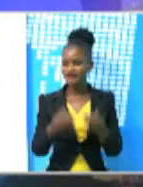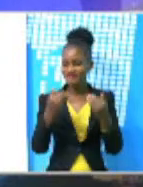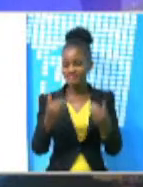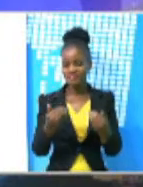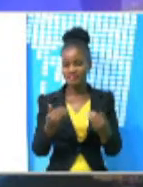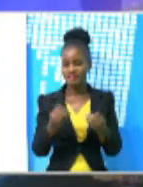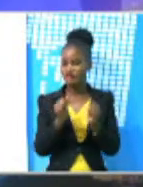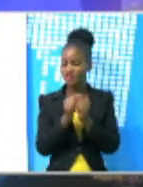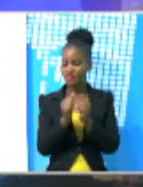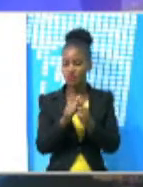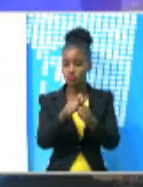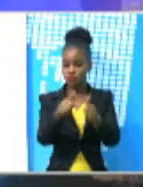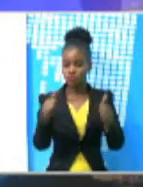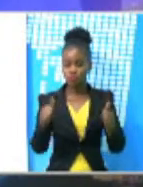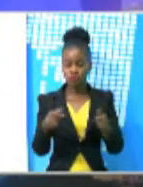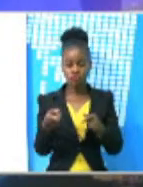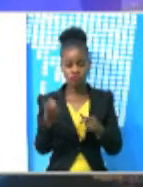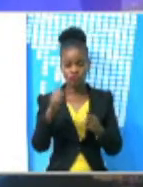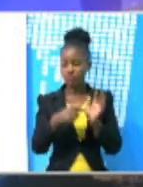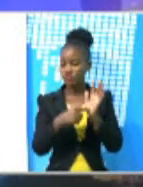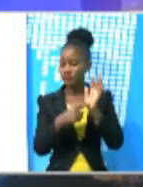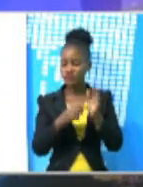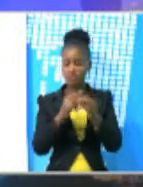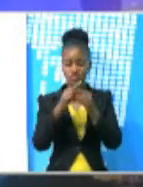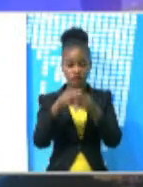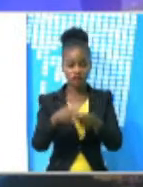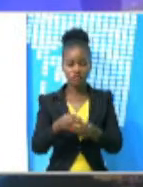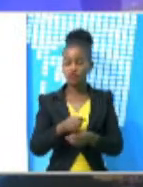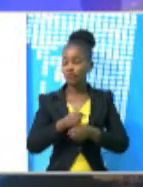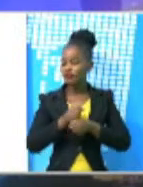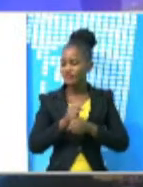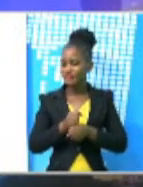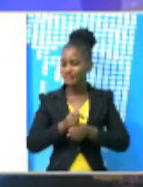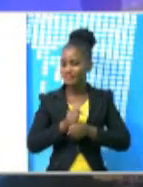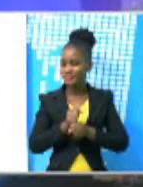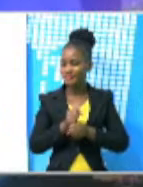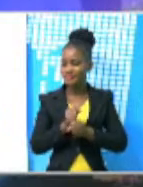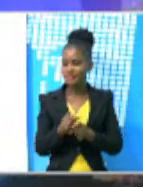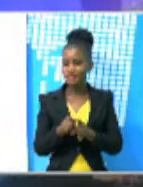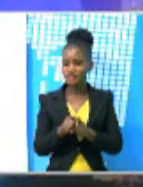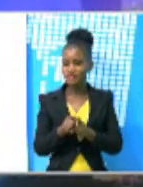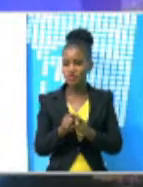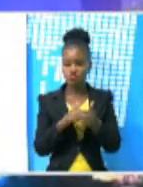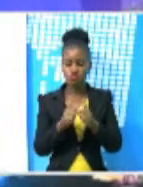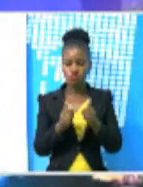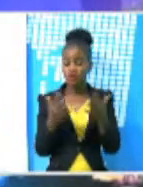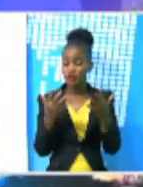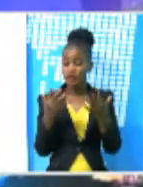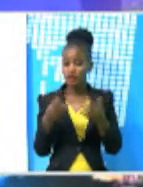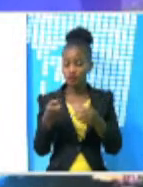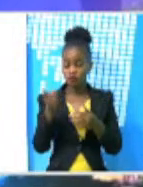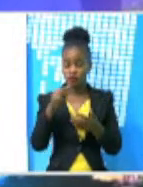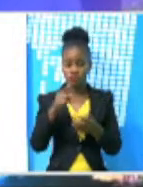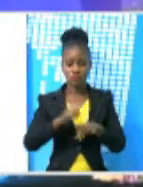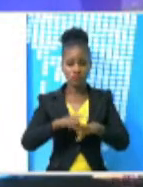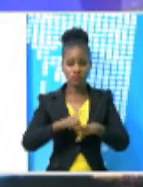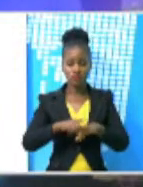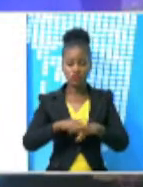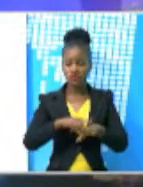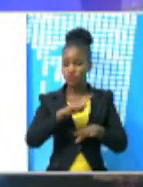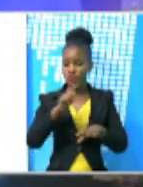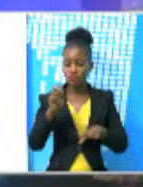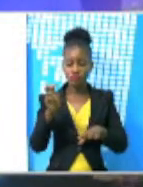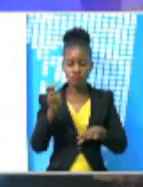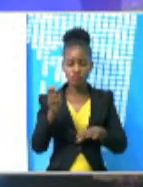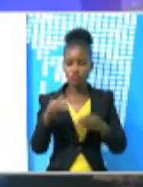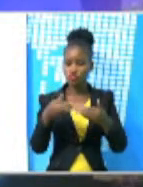All right, now in the other news, the high lending rates have persisted. Following a fear for a long inflationary period, the Monetary